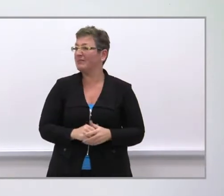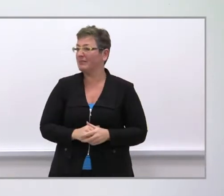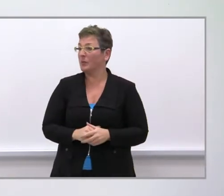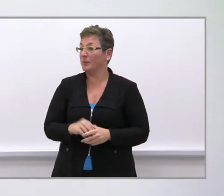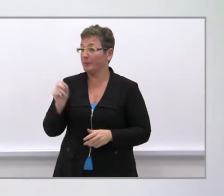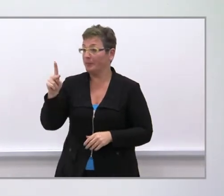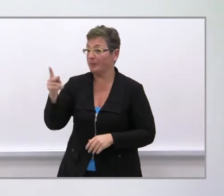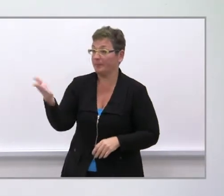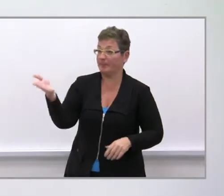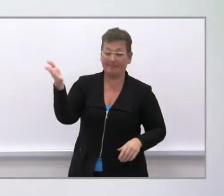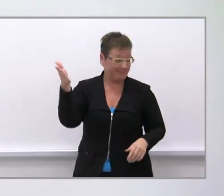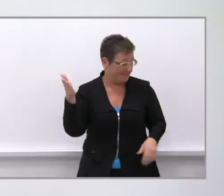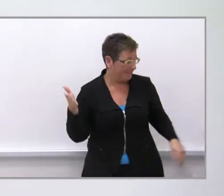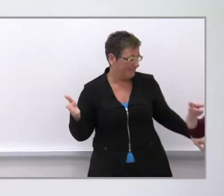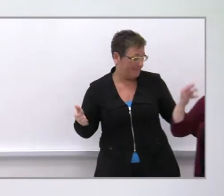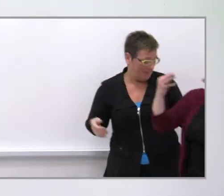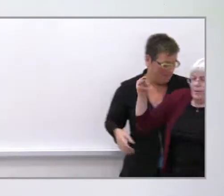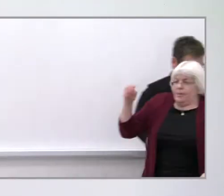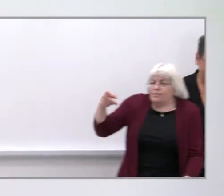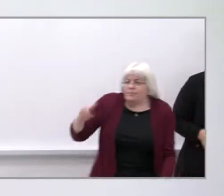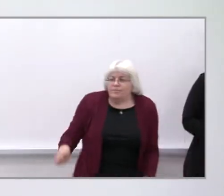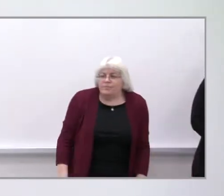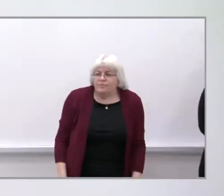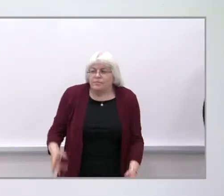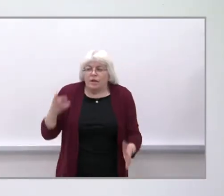Okay? Melba?